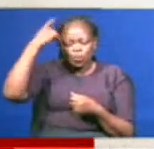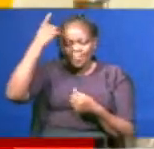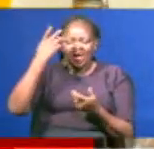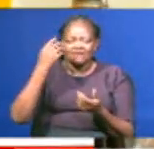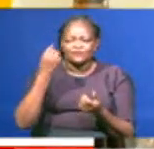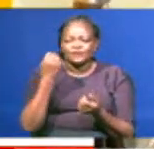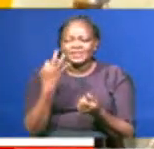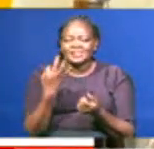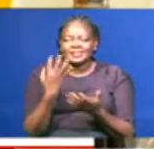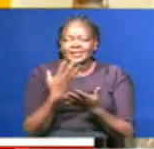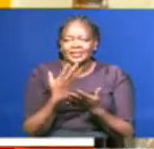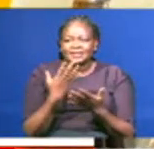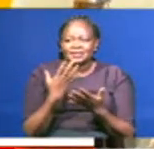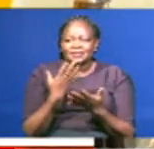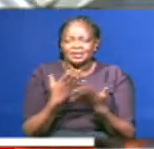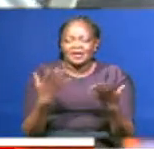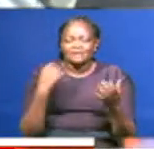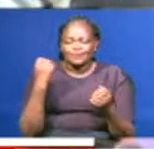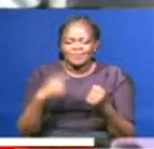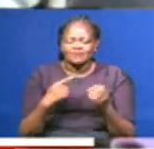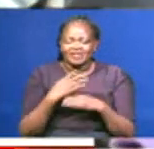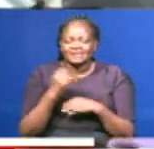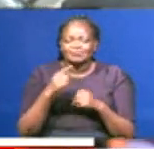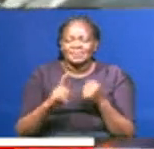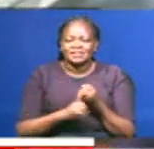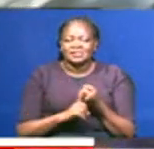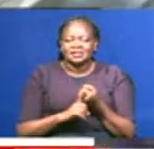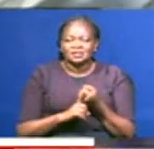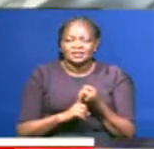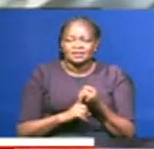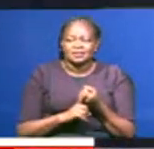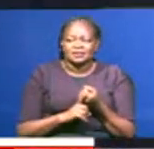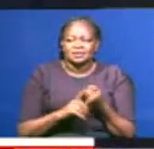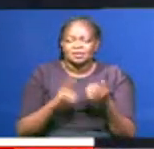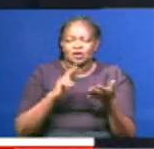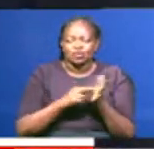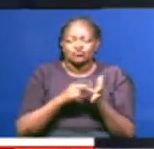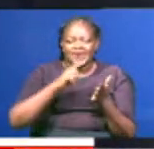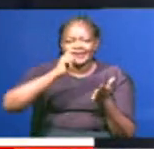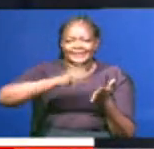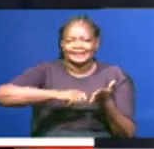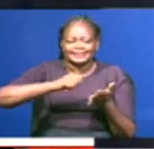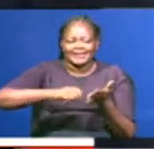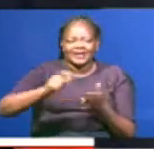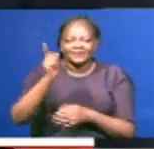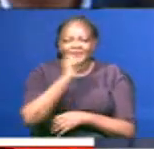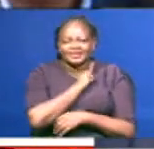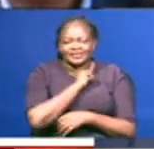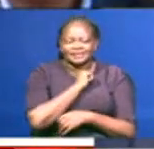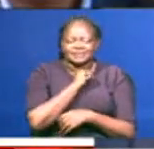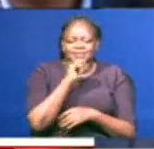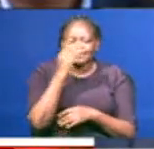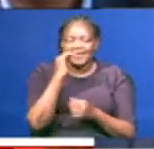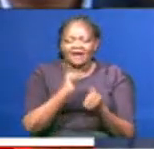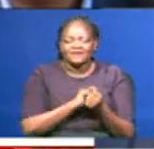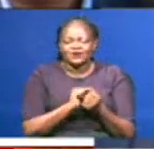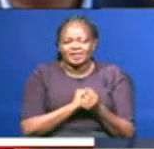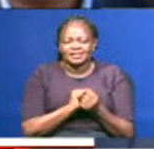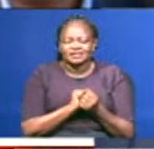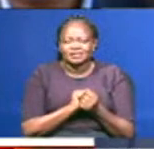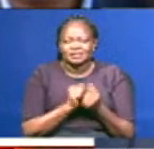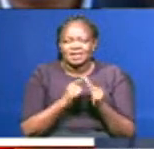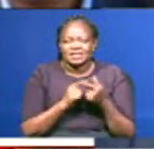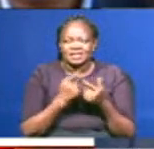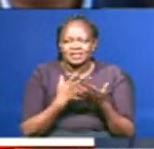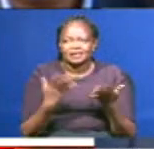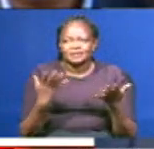cargoes every month for the next 6 months contract, and we've signed those contracts as of Friday. The product